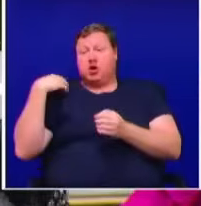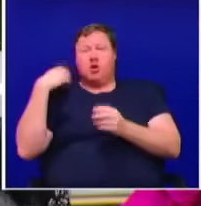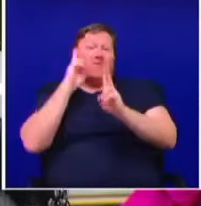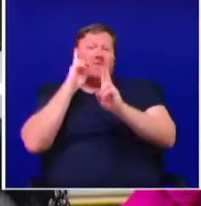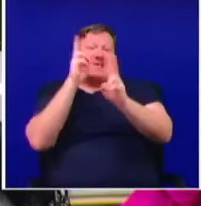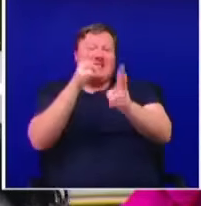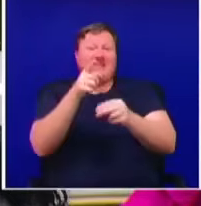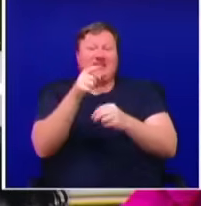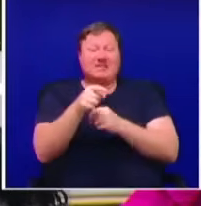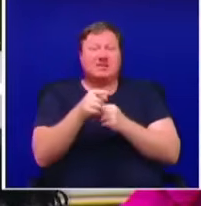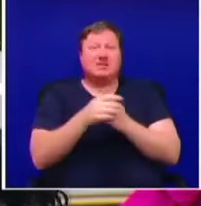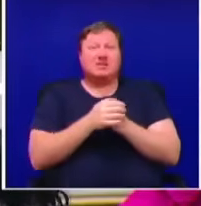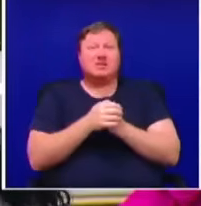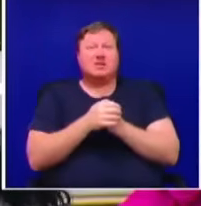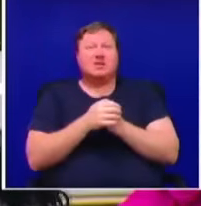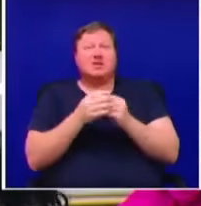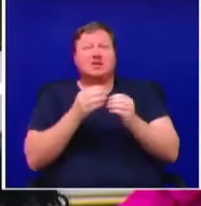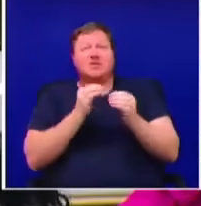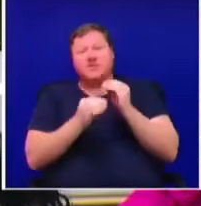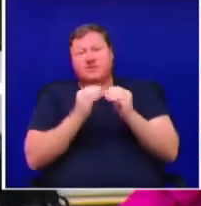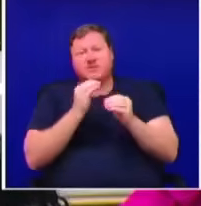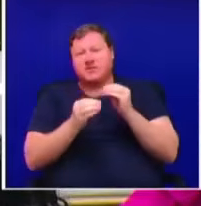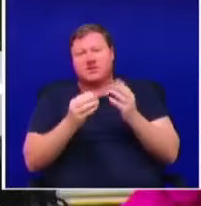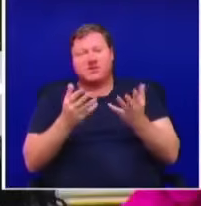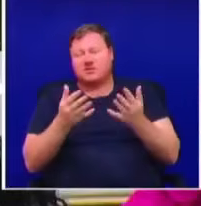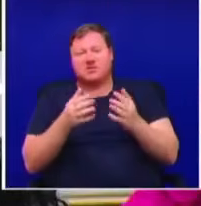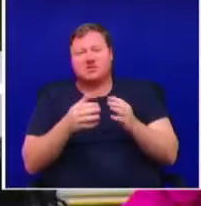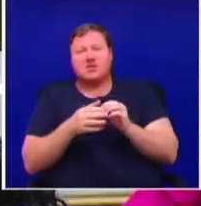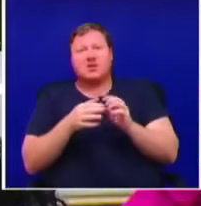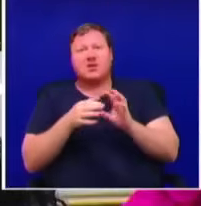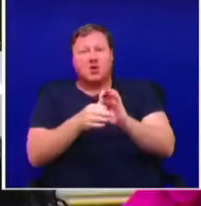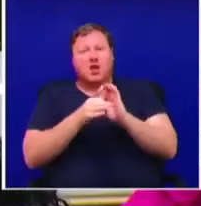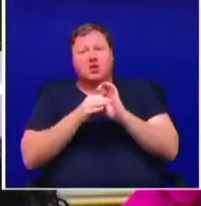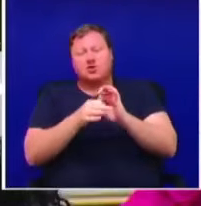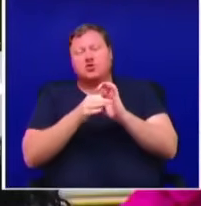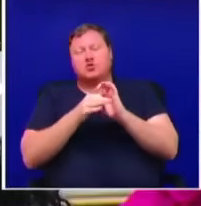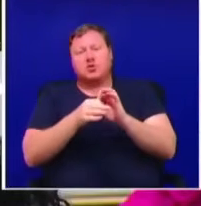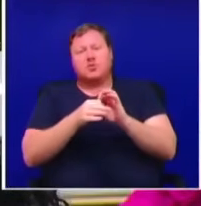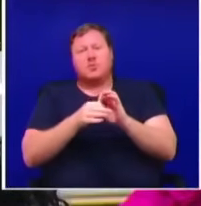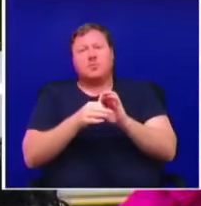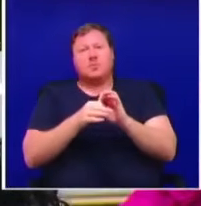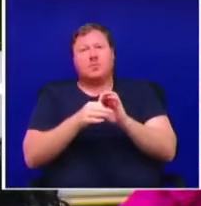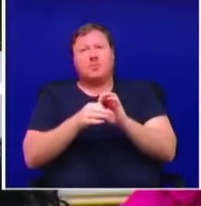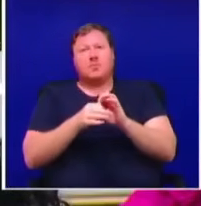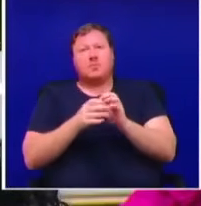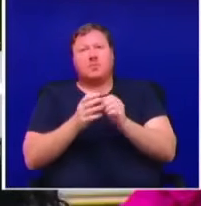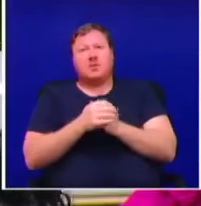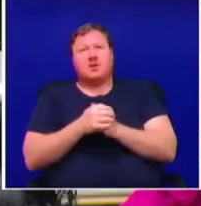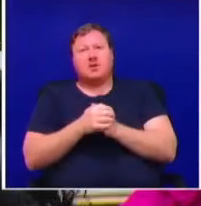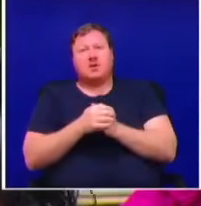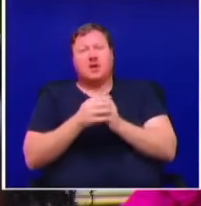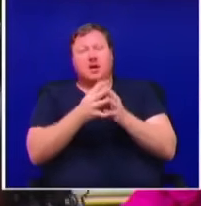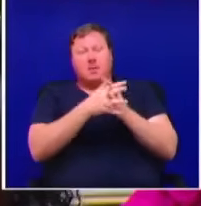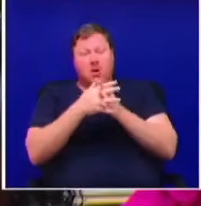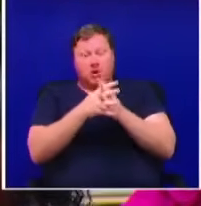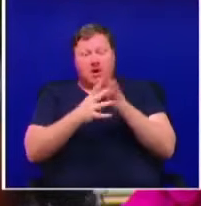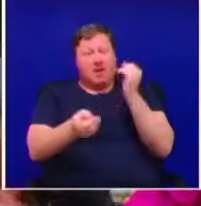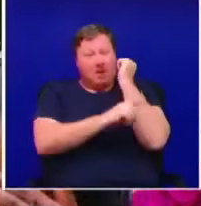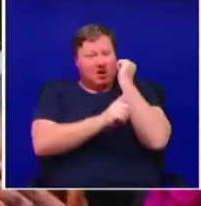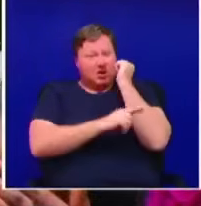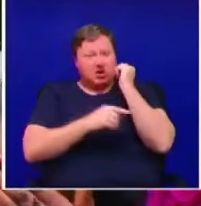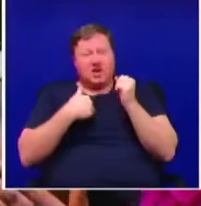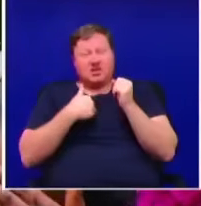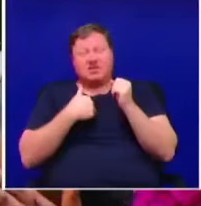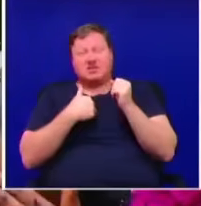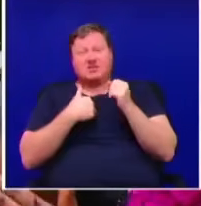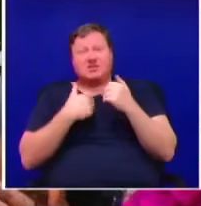close relations with Iran have had any impact on our tariff impositions by the US, and what your government's